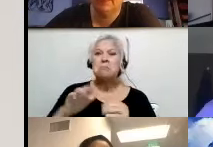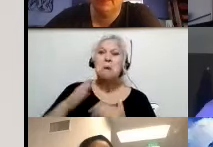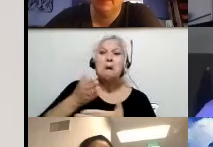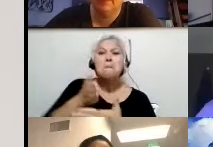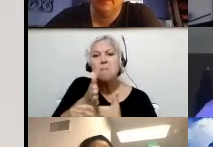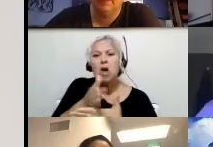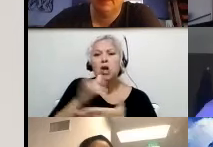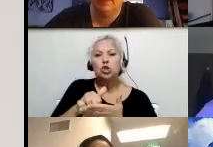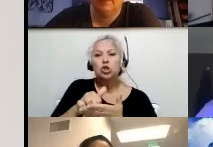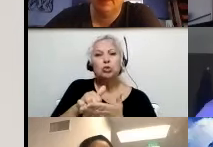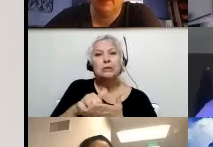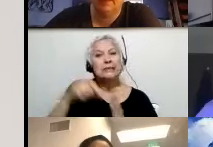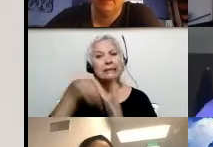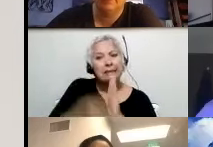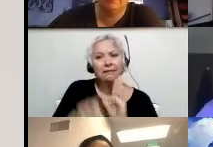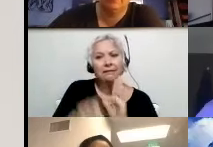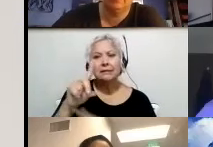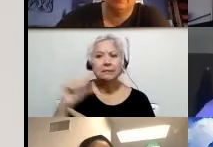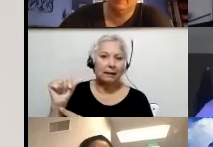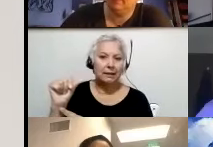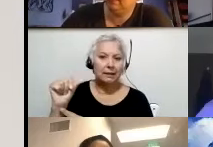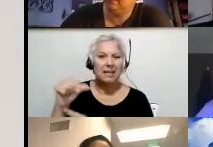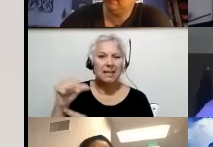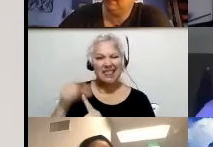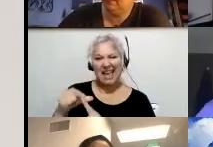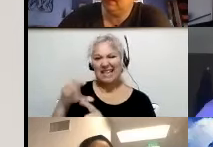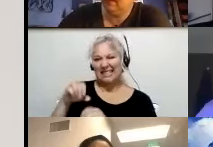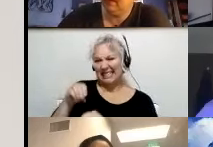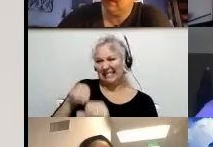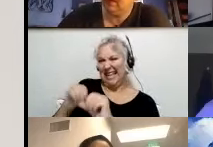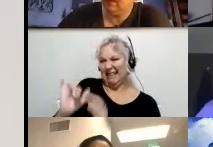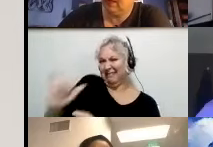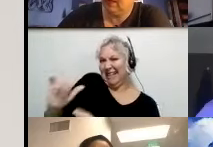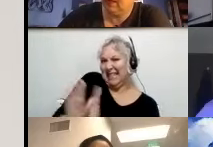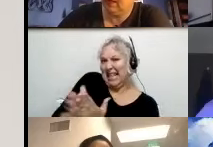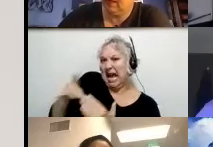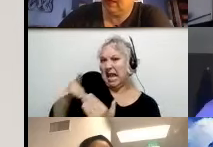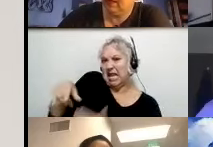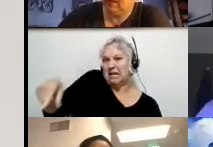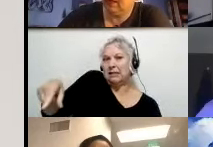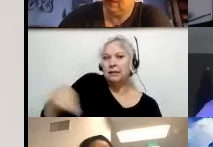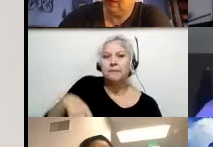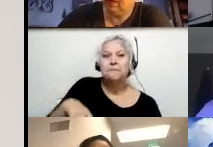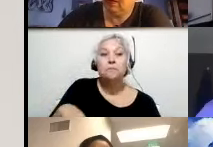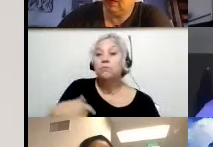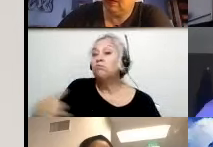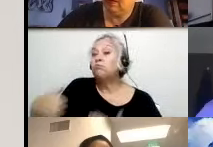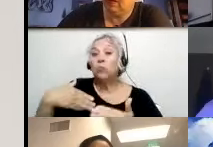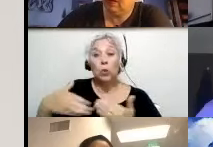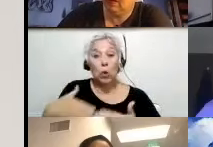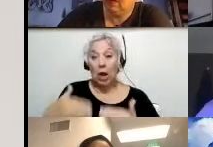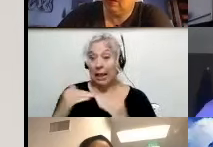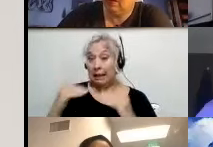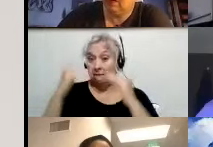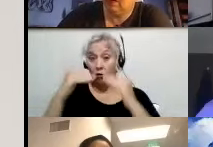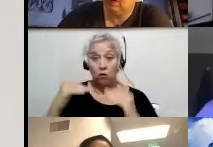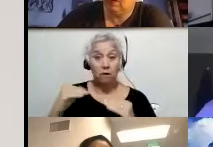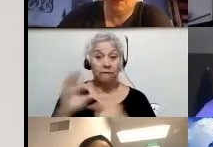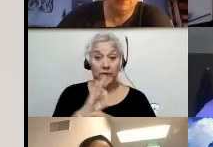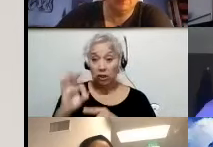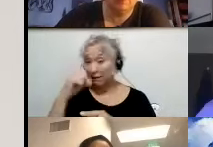PEPR module that's located within OK Ed Plan. So we, regardless of the levels of functionings